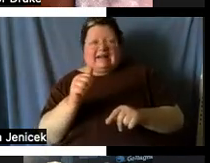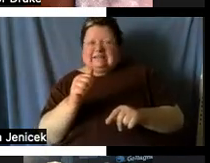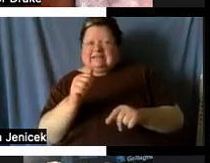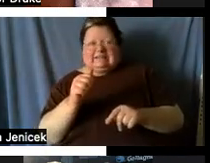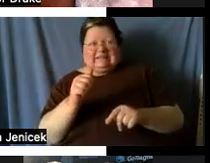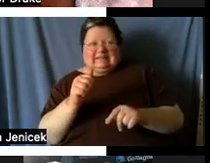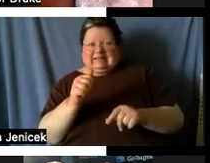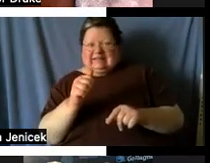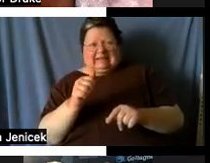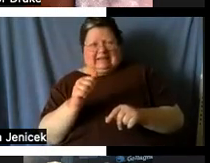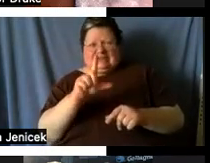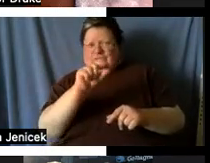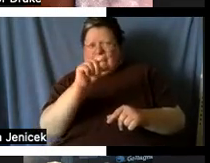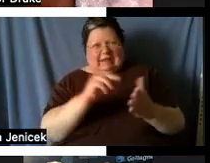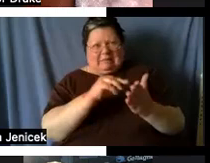20 million.